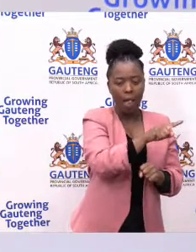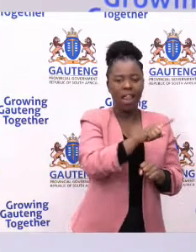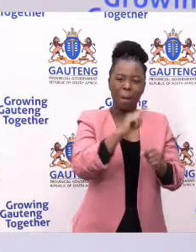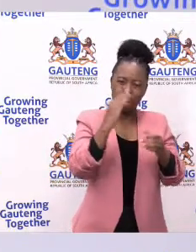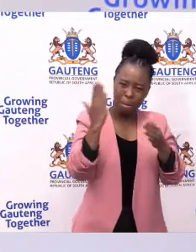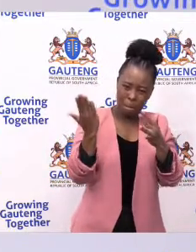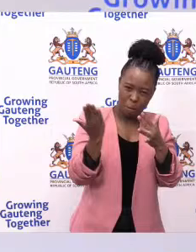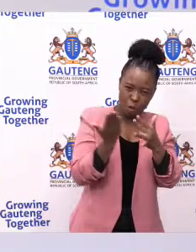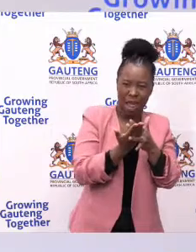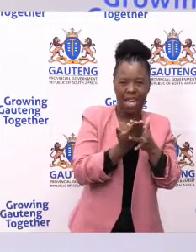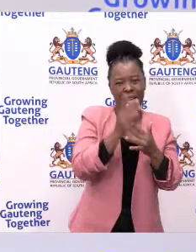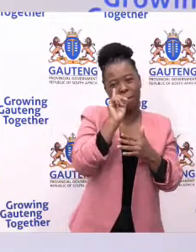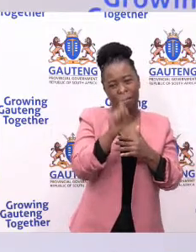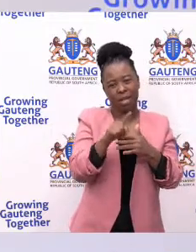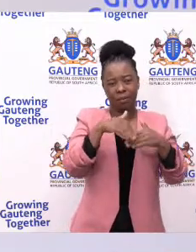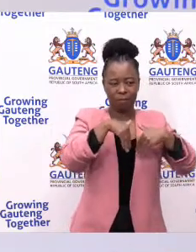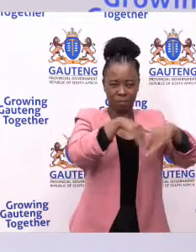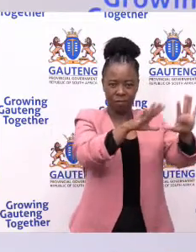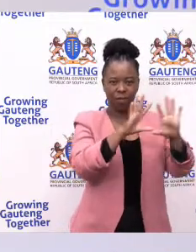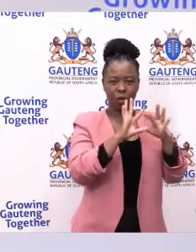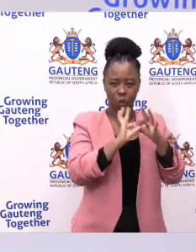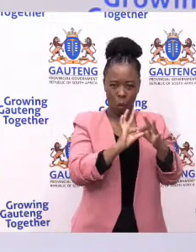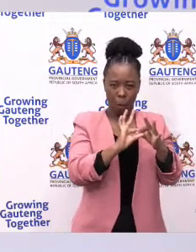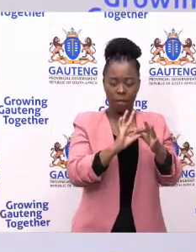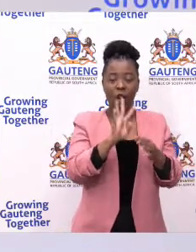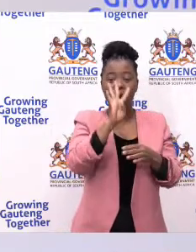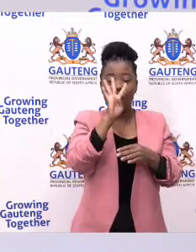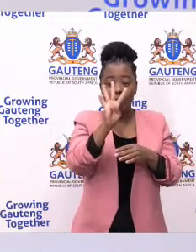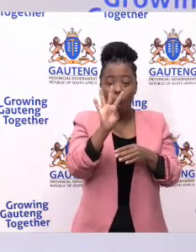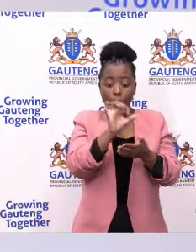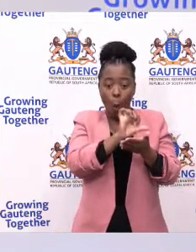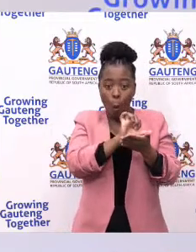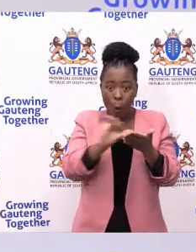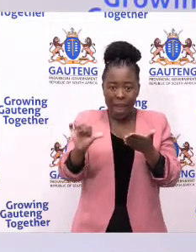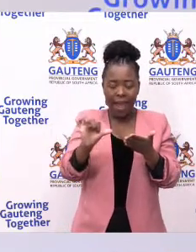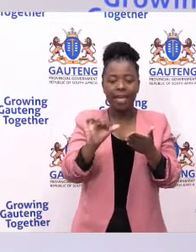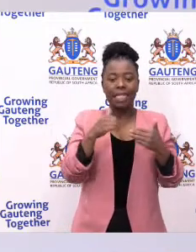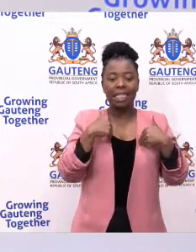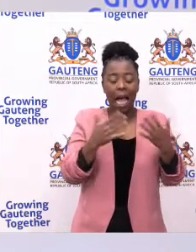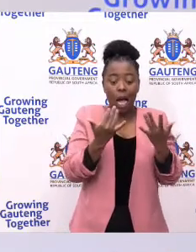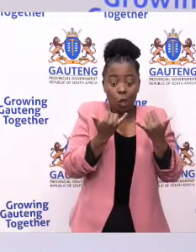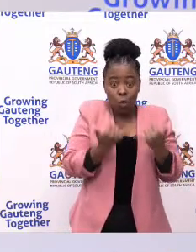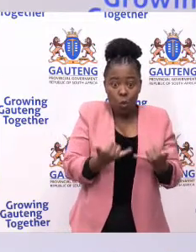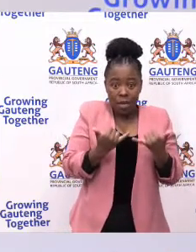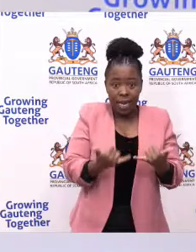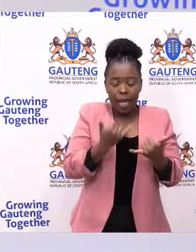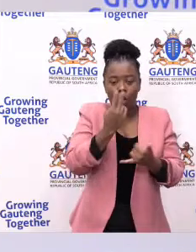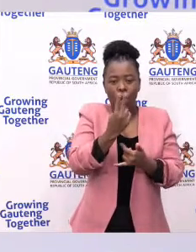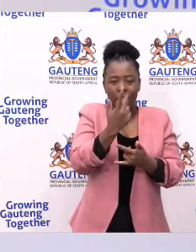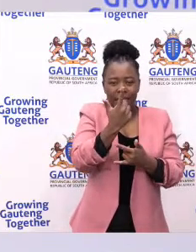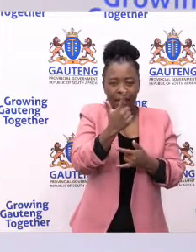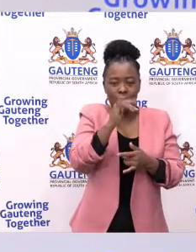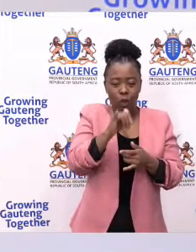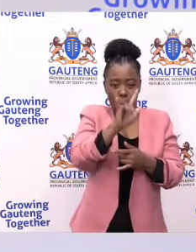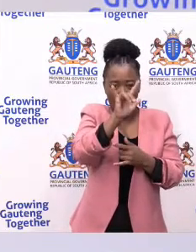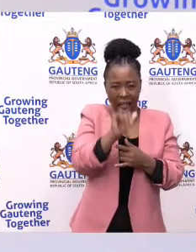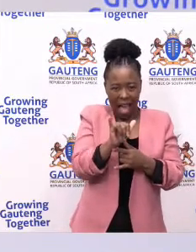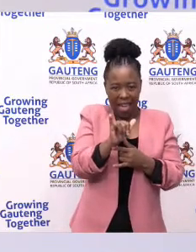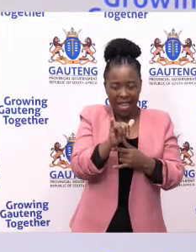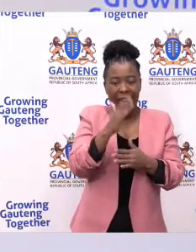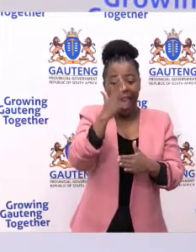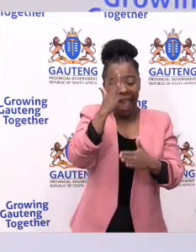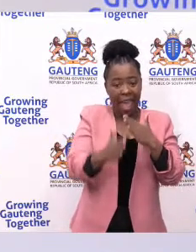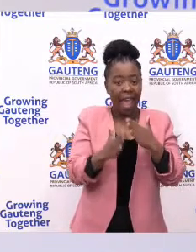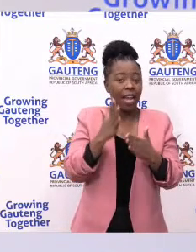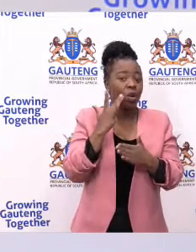break. And it's a 4-week break that starts today, 27th July, and it will end on the 24th